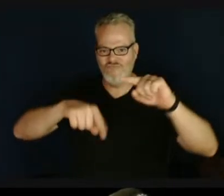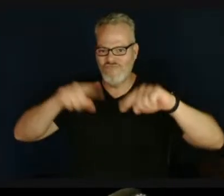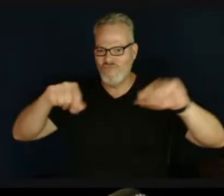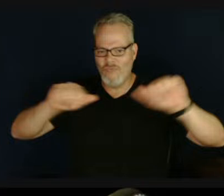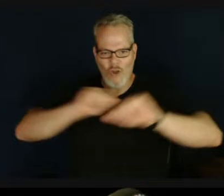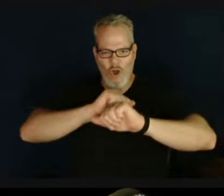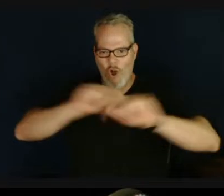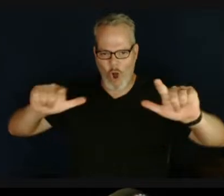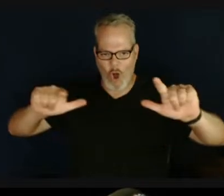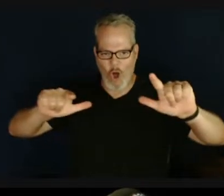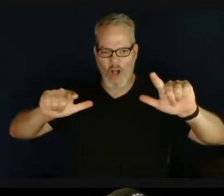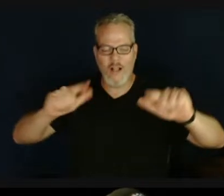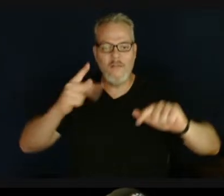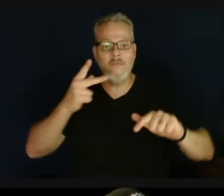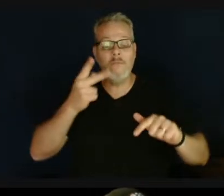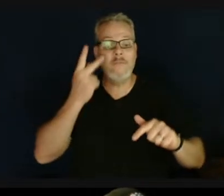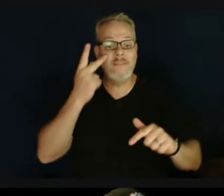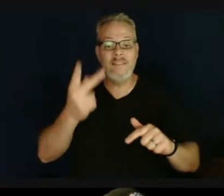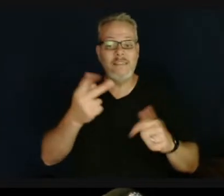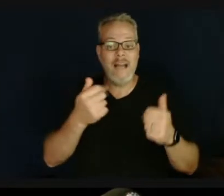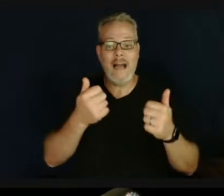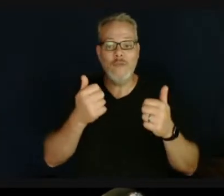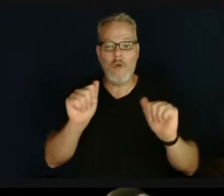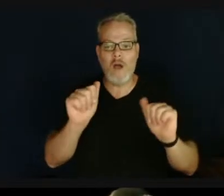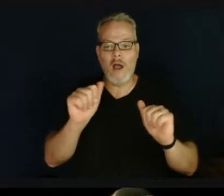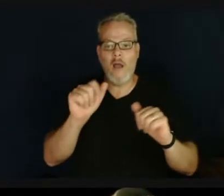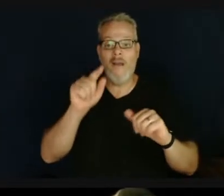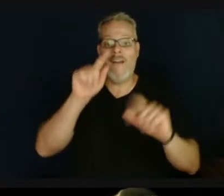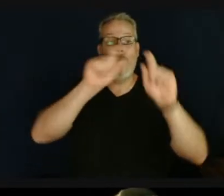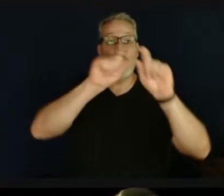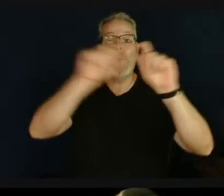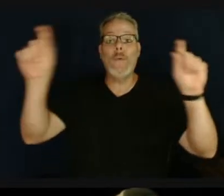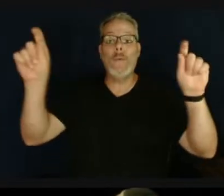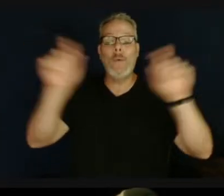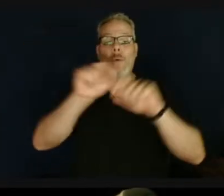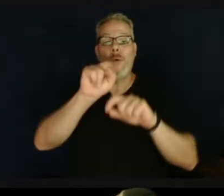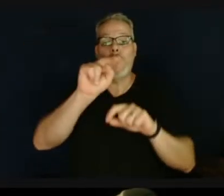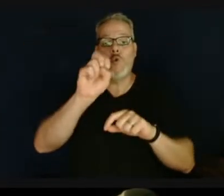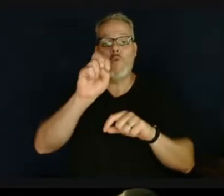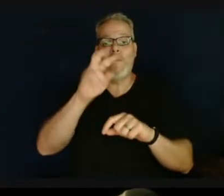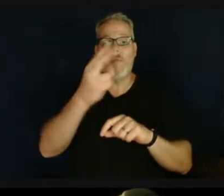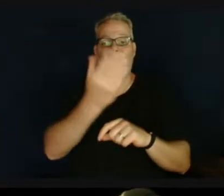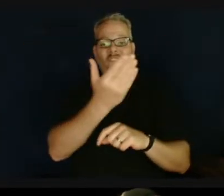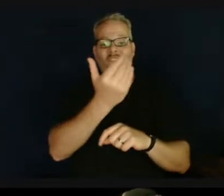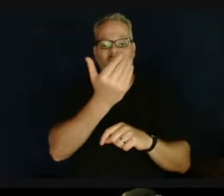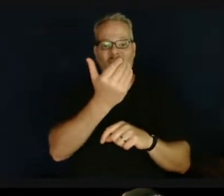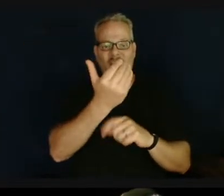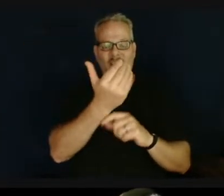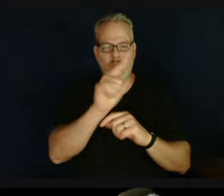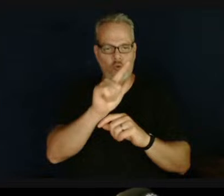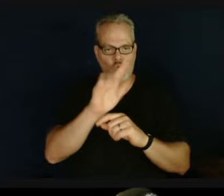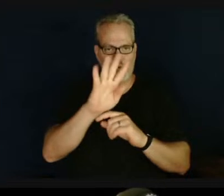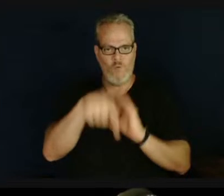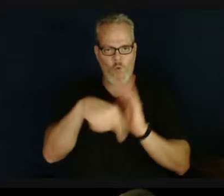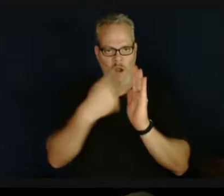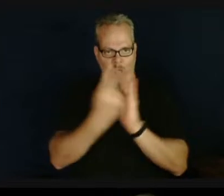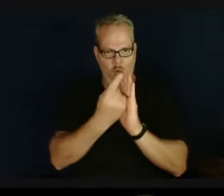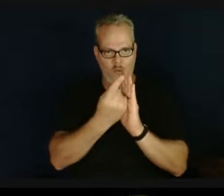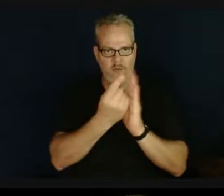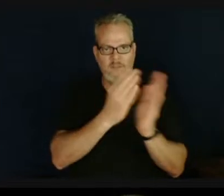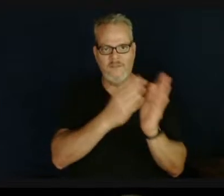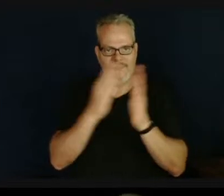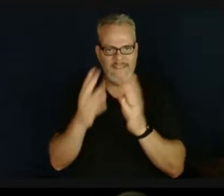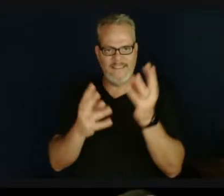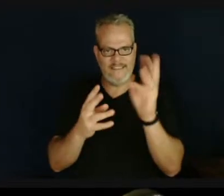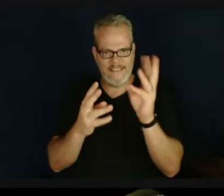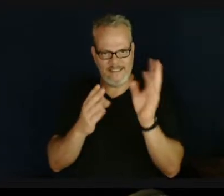episode 1. So what I try to do here is to scale it. This is November. This is November 15th, all day, 24 hours, 16th, et cetera, et cetera, et cetera, right? So